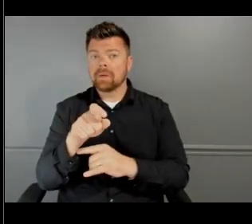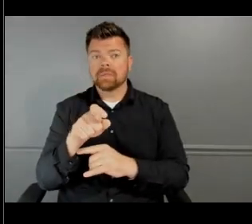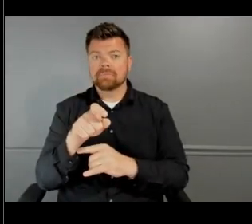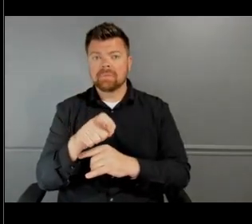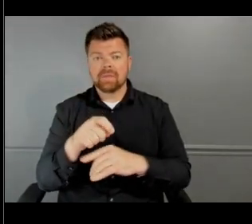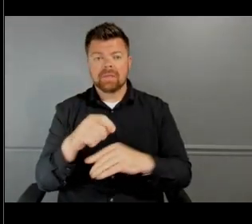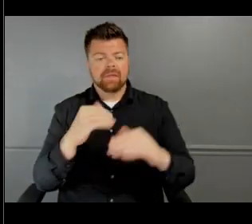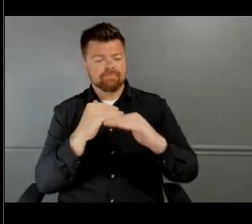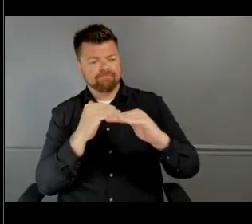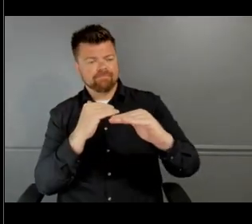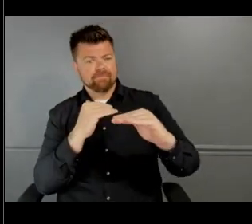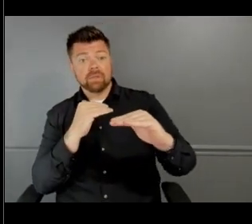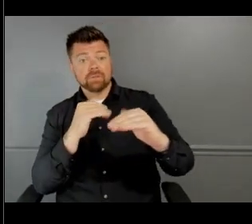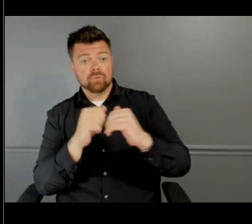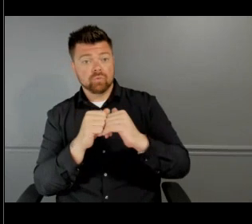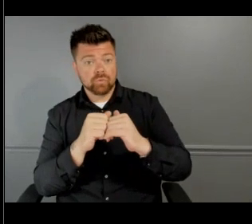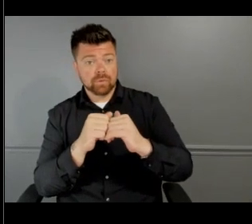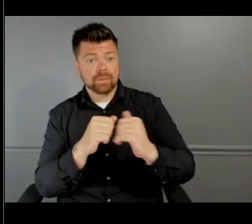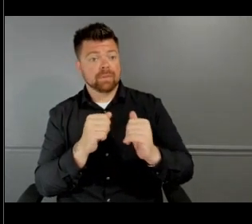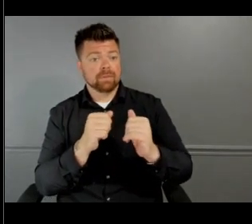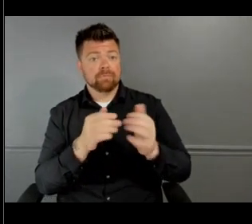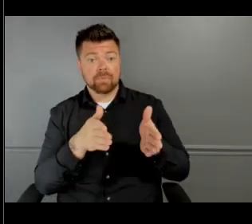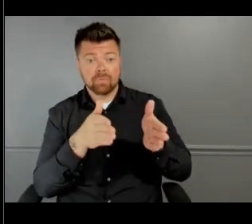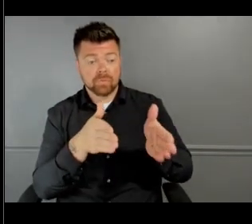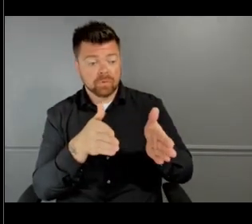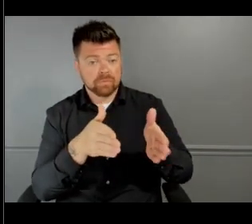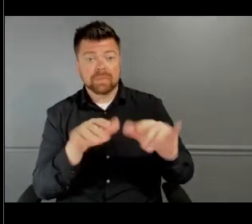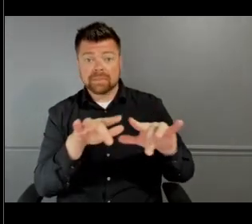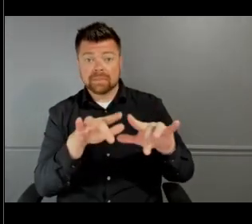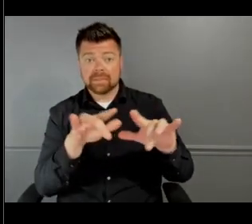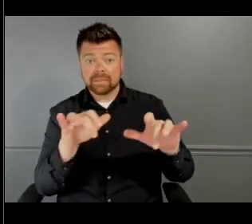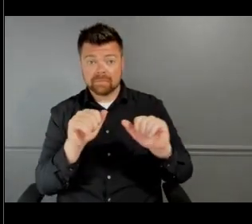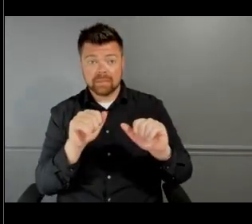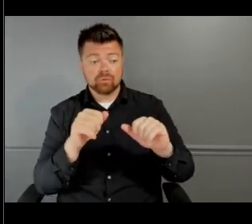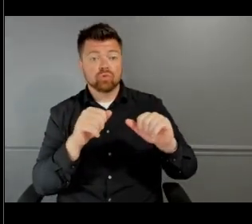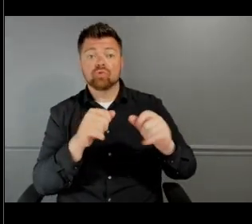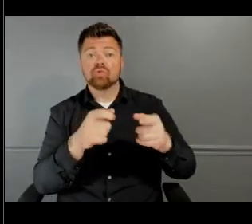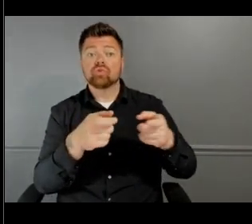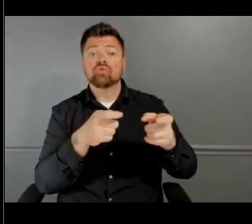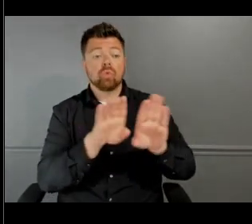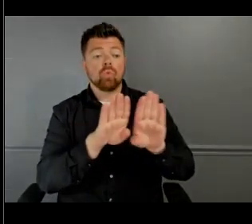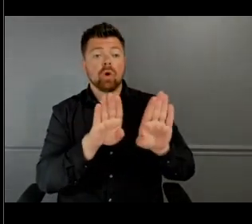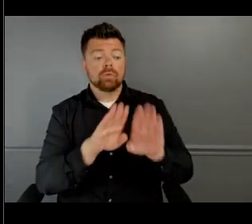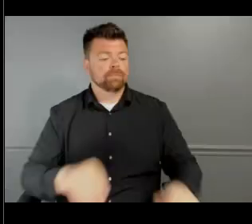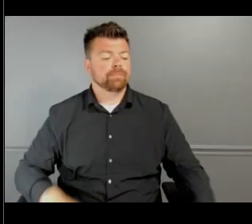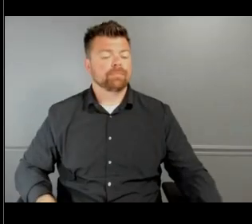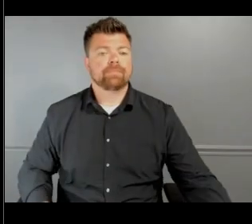flush with and parallel to the control wall.